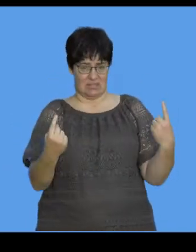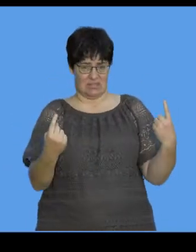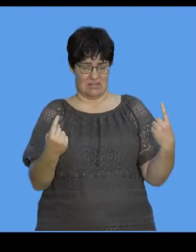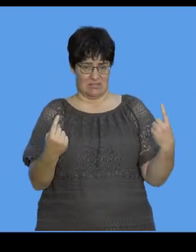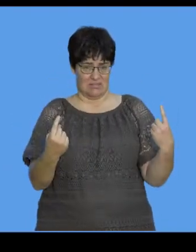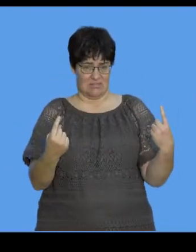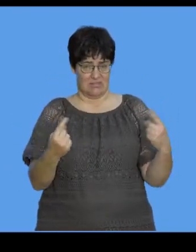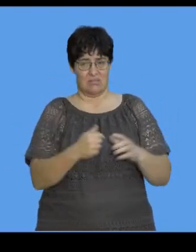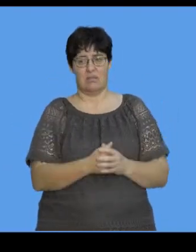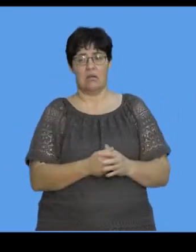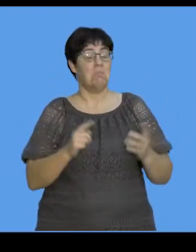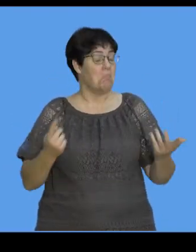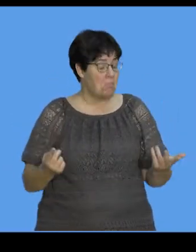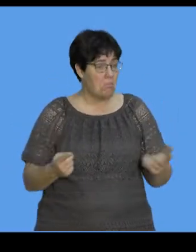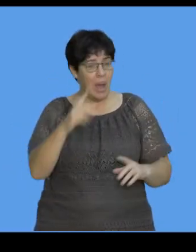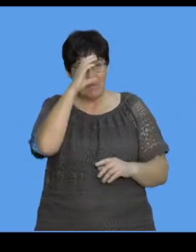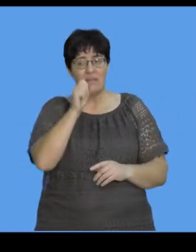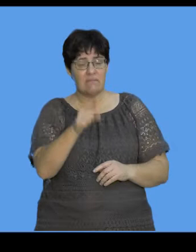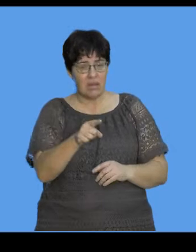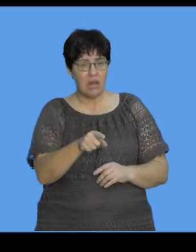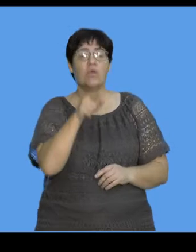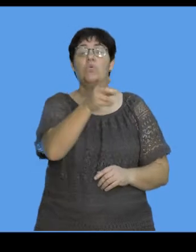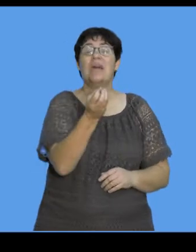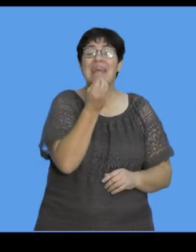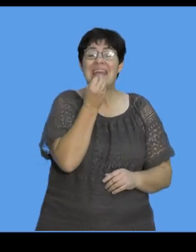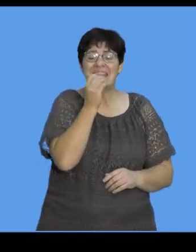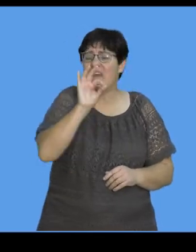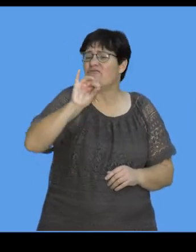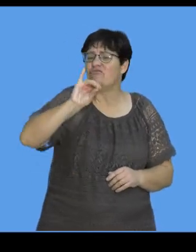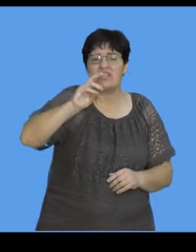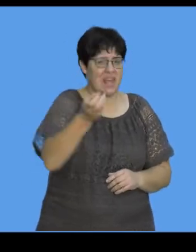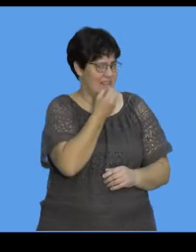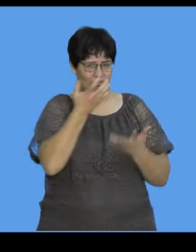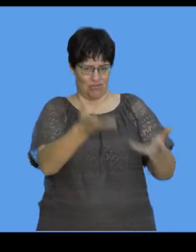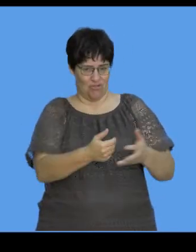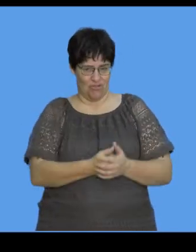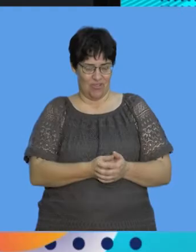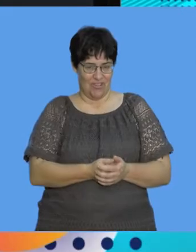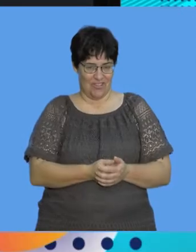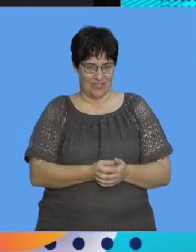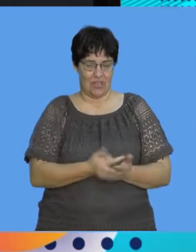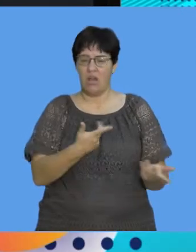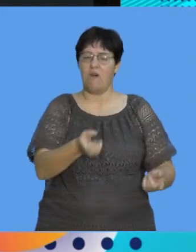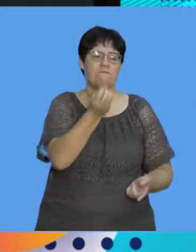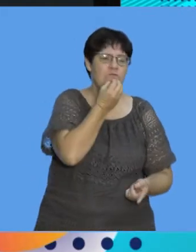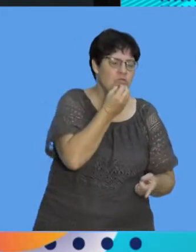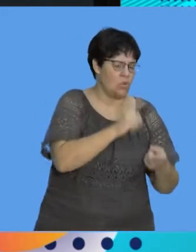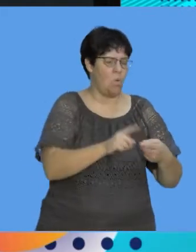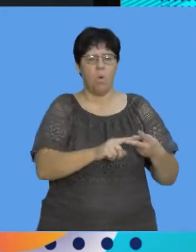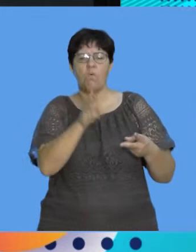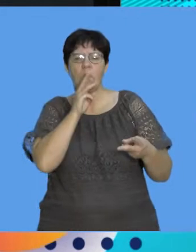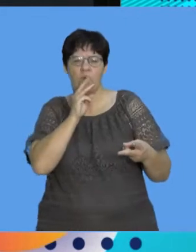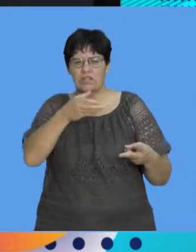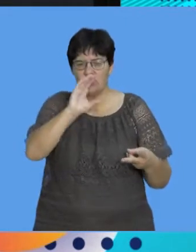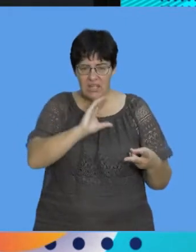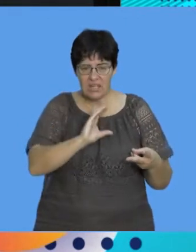differences. And believe it or not, you eat these every single day. You eat food or you drink water, and you